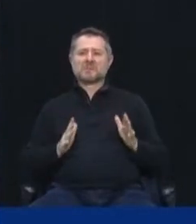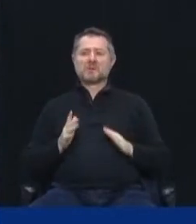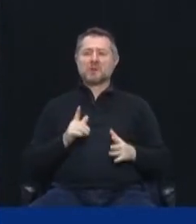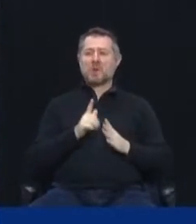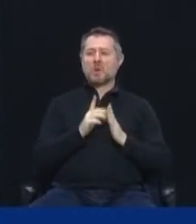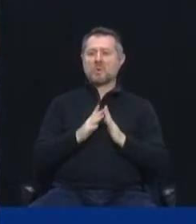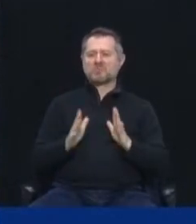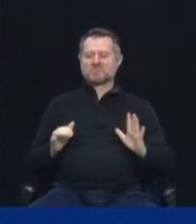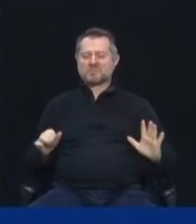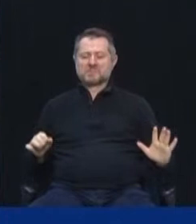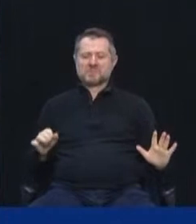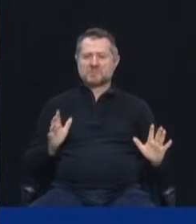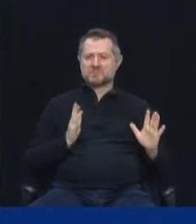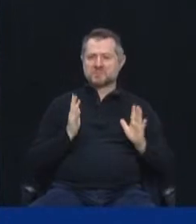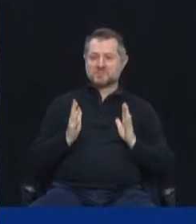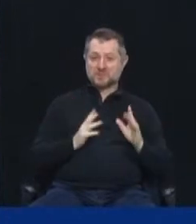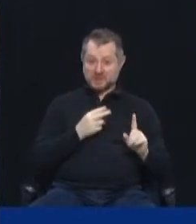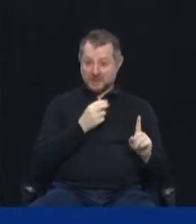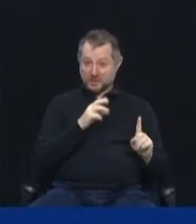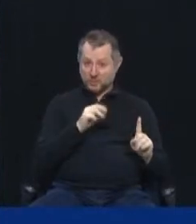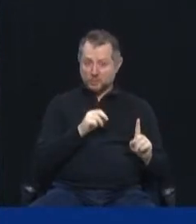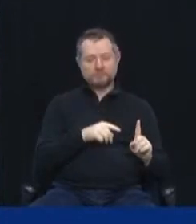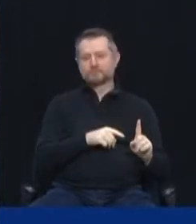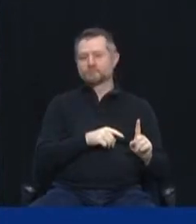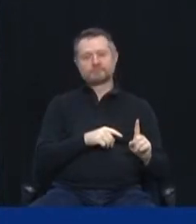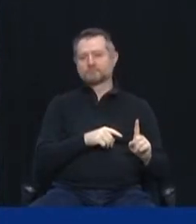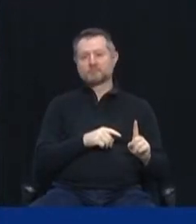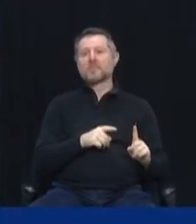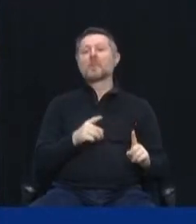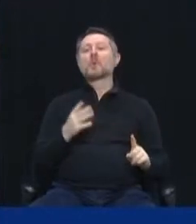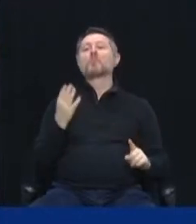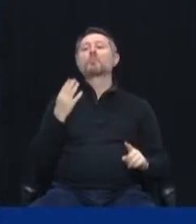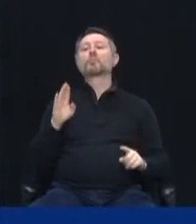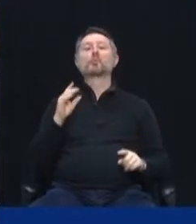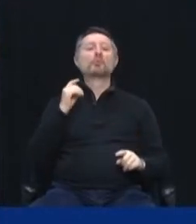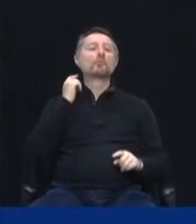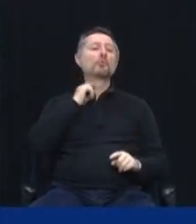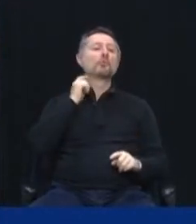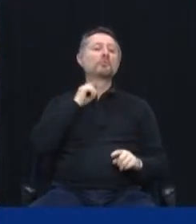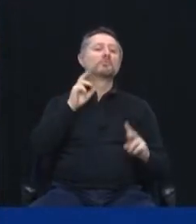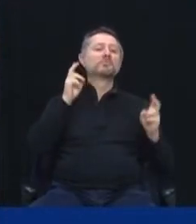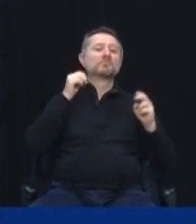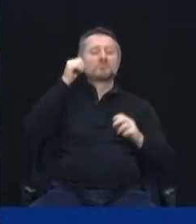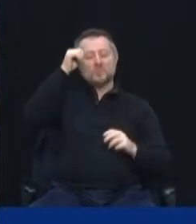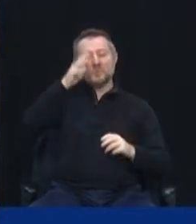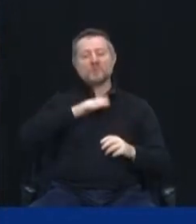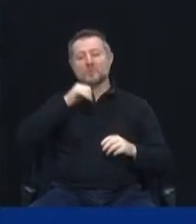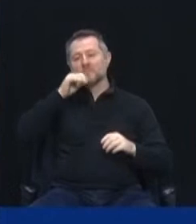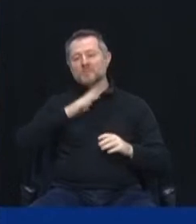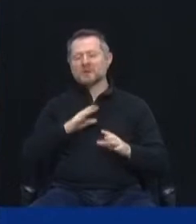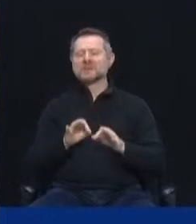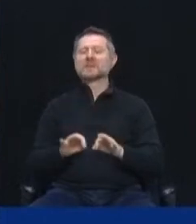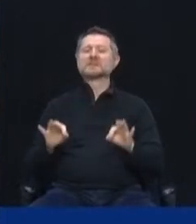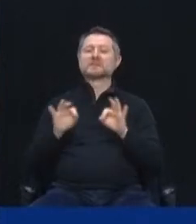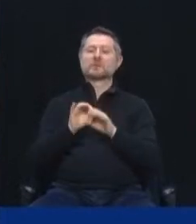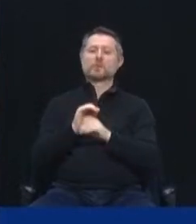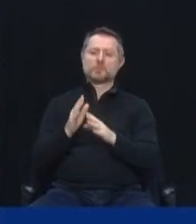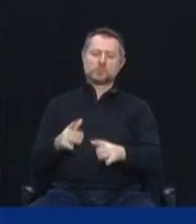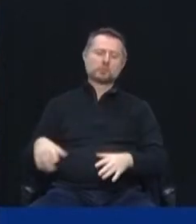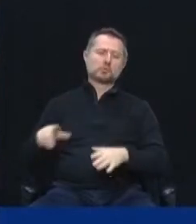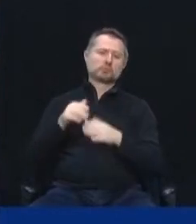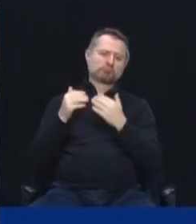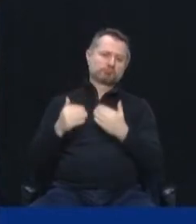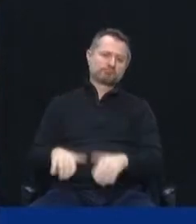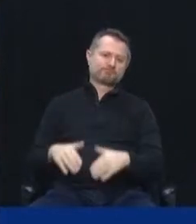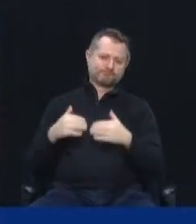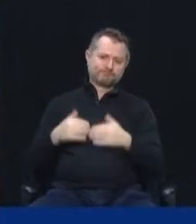lawyers. It's the hard-working blue-collar women and men who show up every day, the essential workers. They are essential